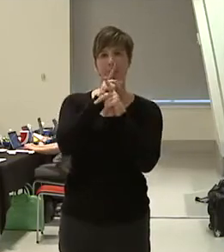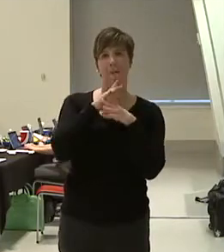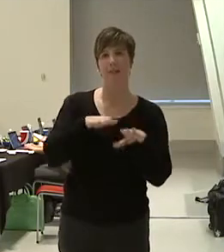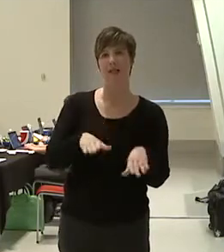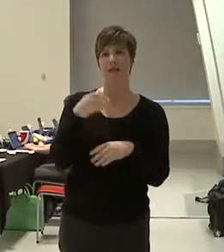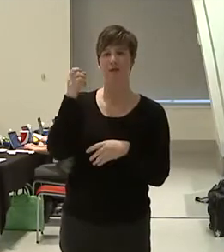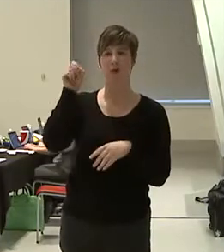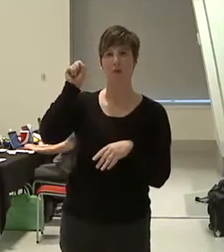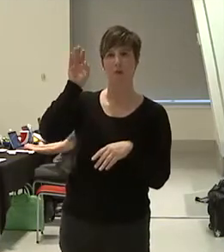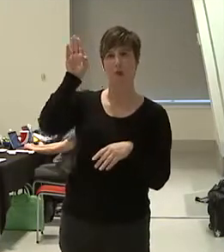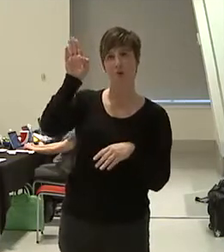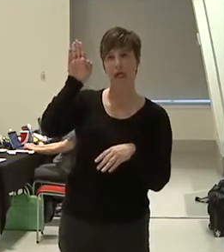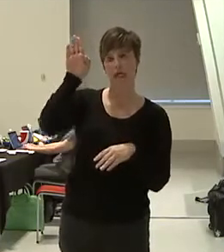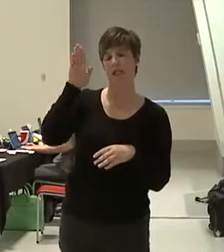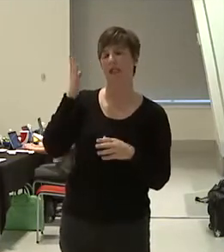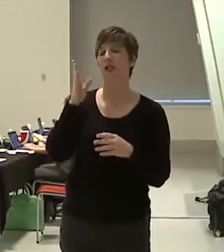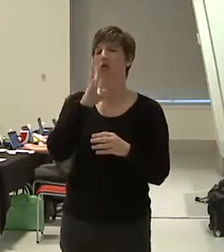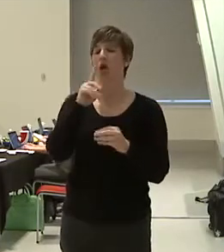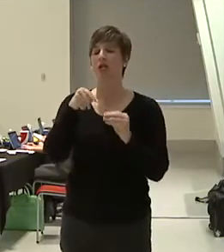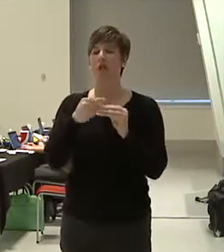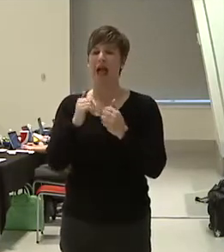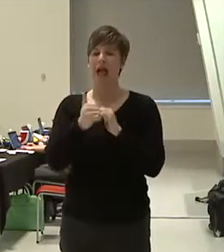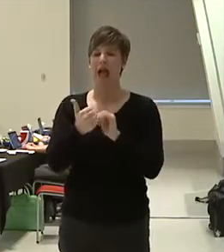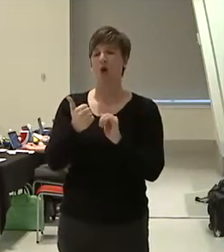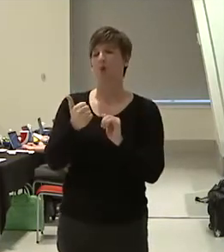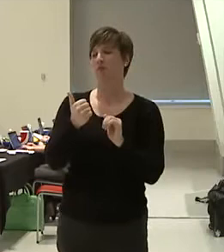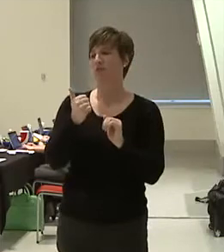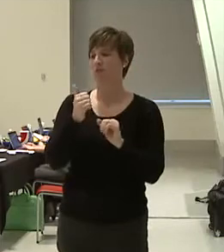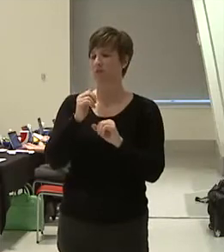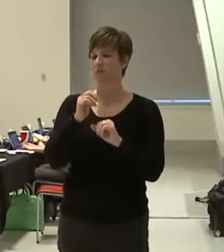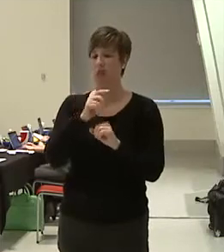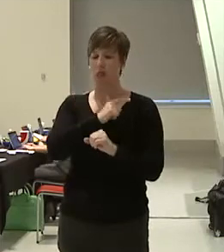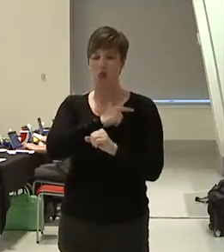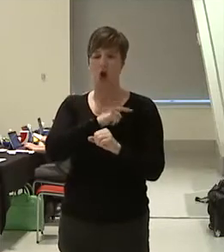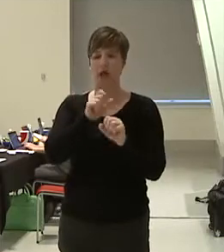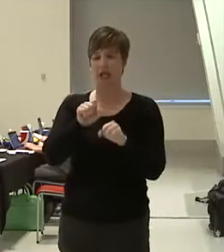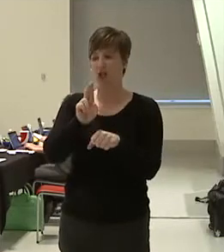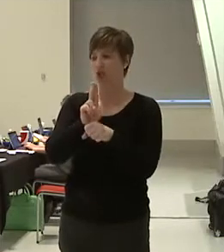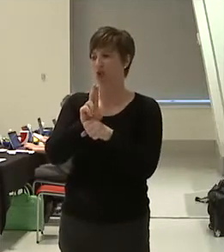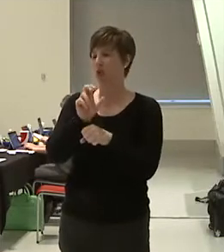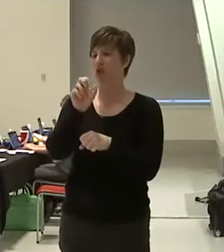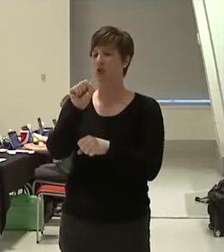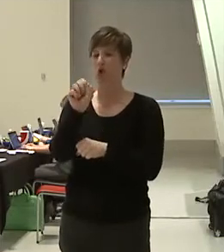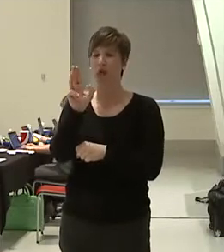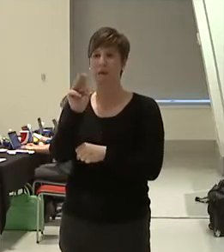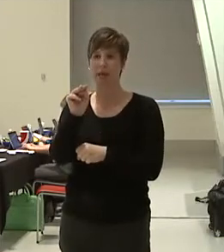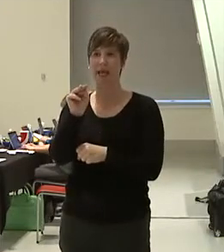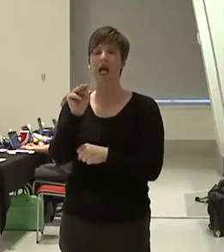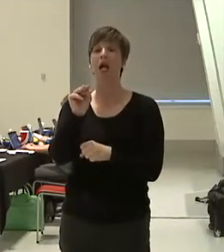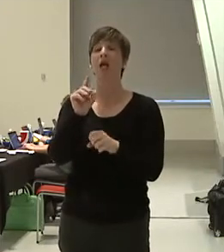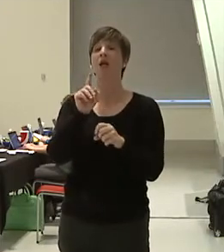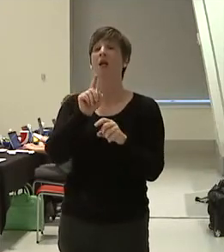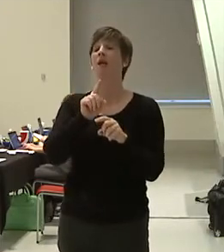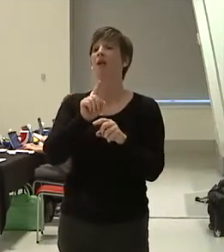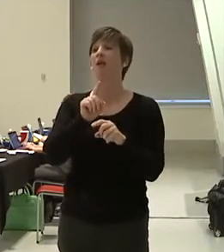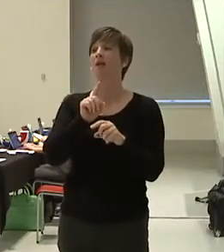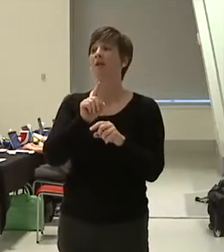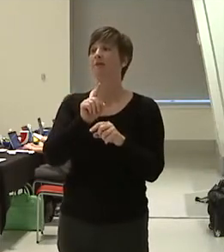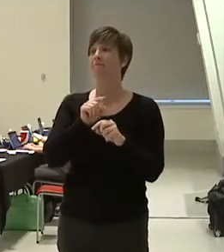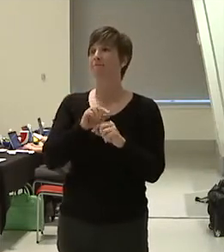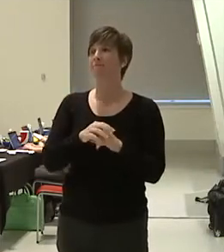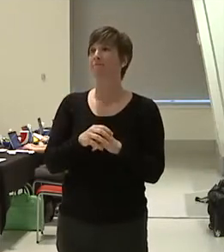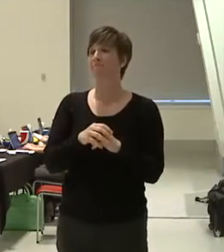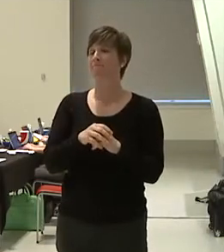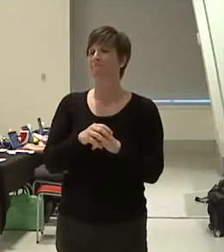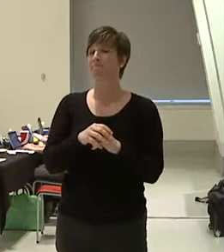talked a lot about how law enforcement agencies can actively use Twitter and other social media agents, but I think we